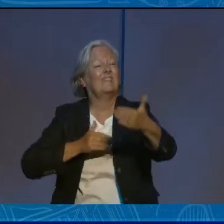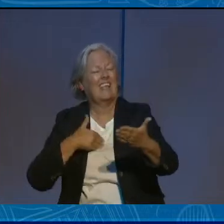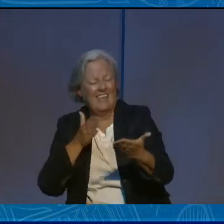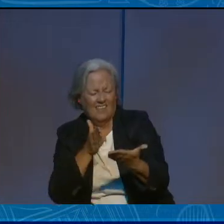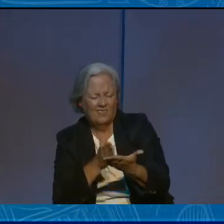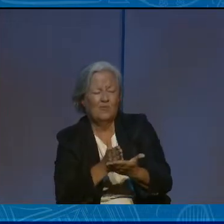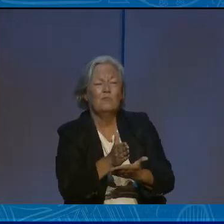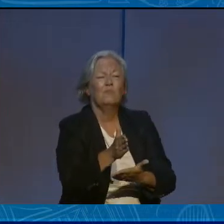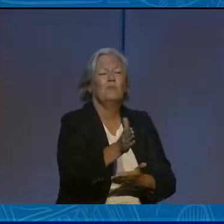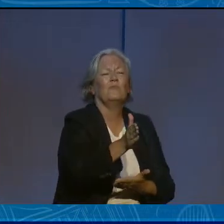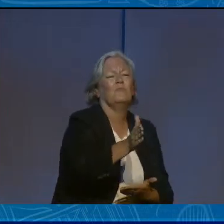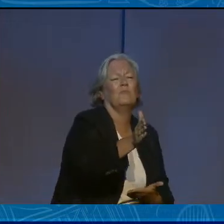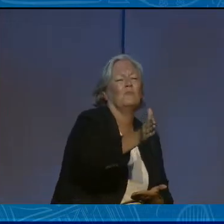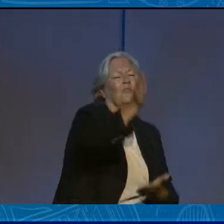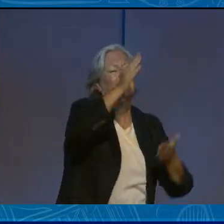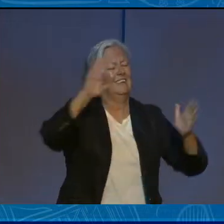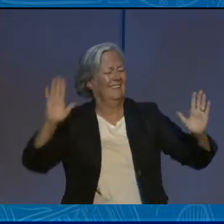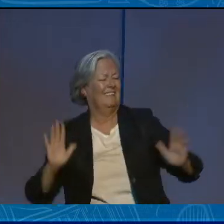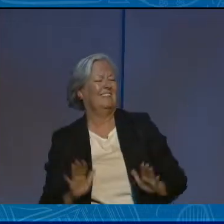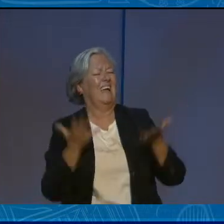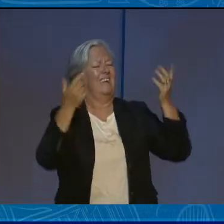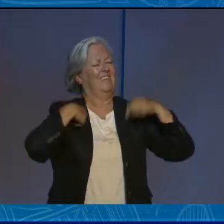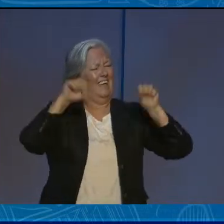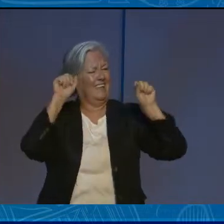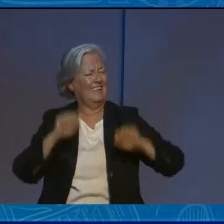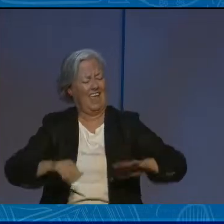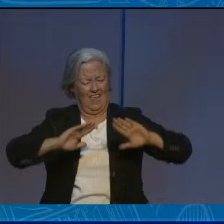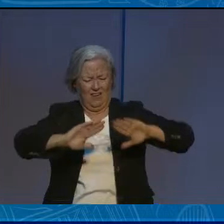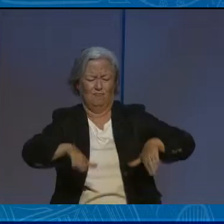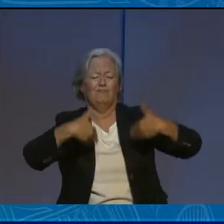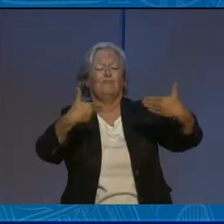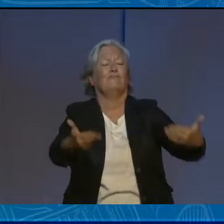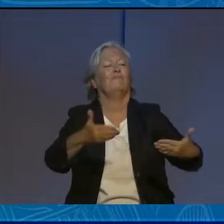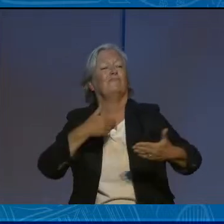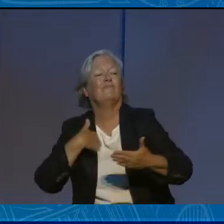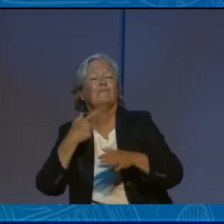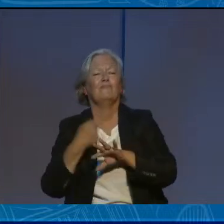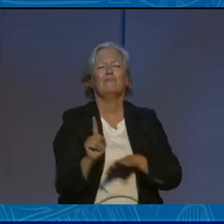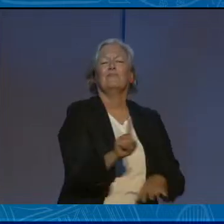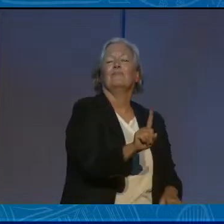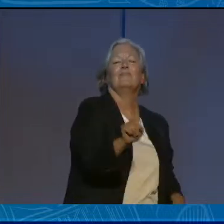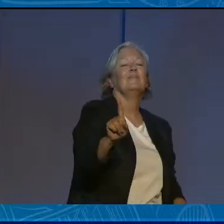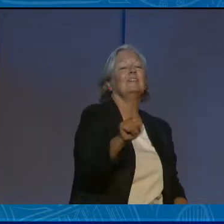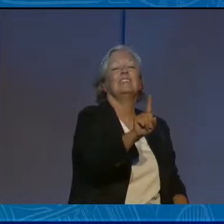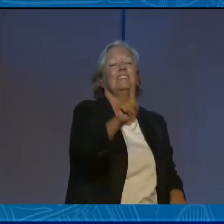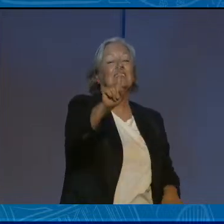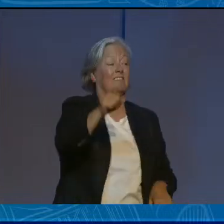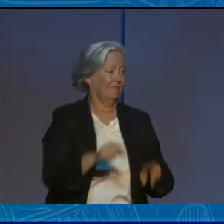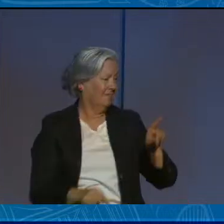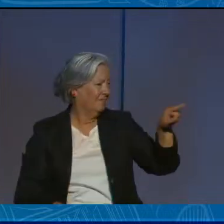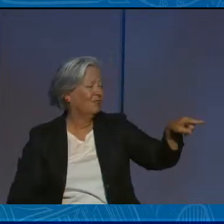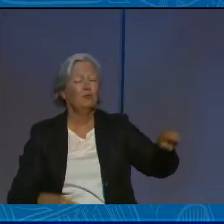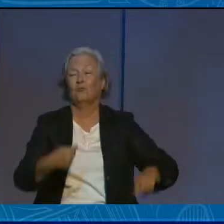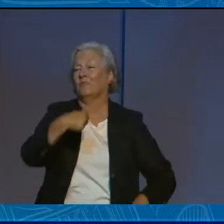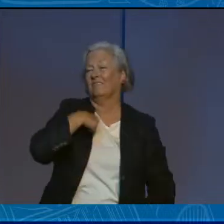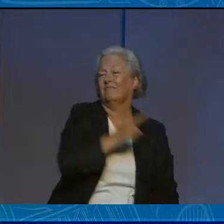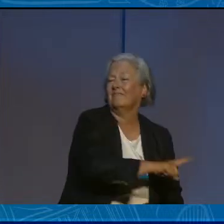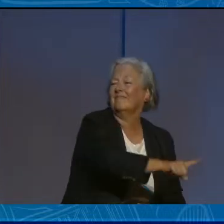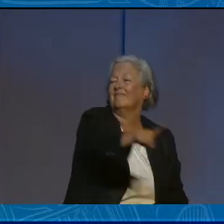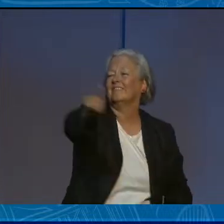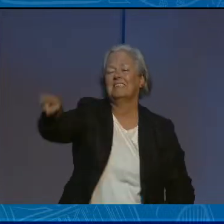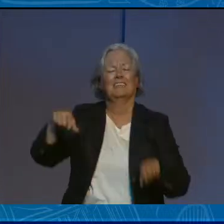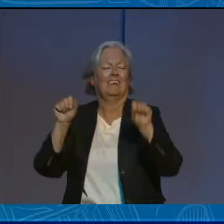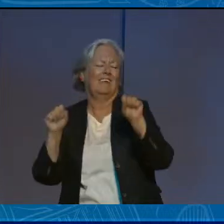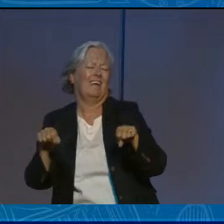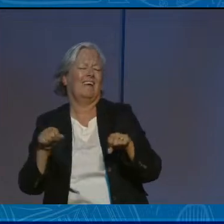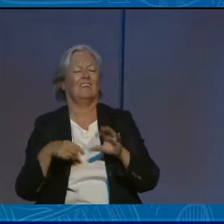there are no boundaries. With every breath is climb another mountain, every breath is